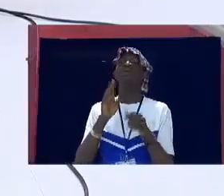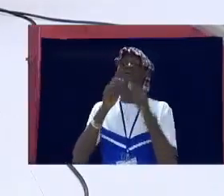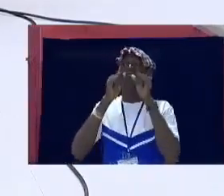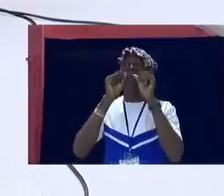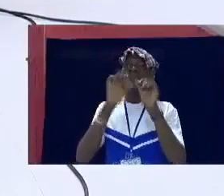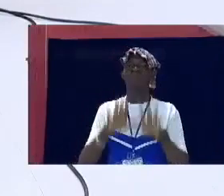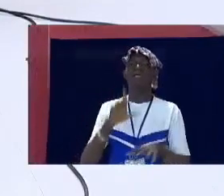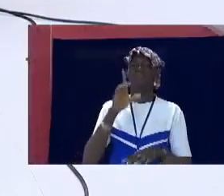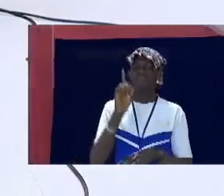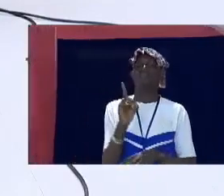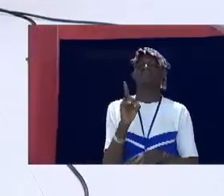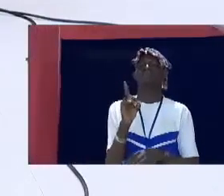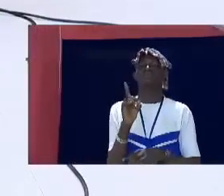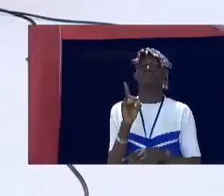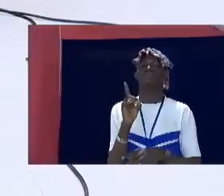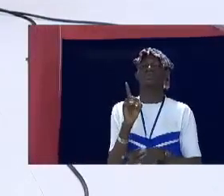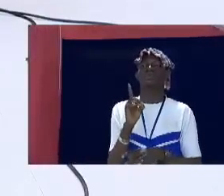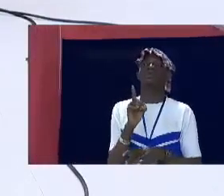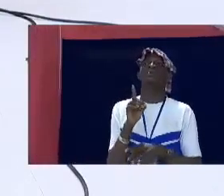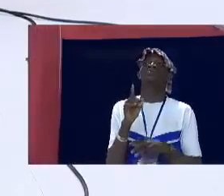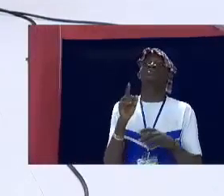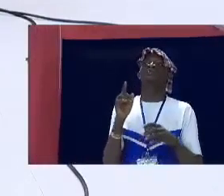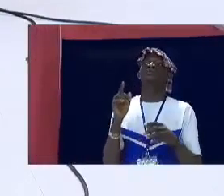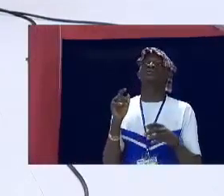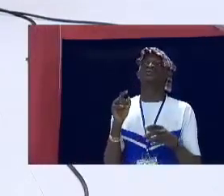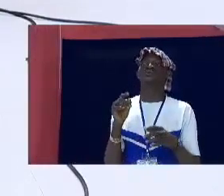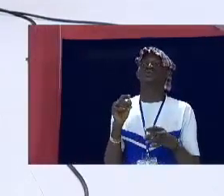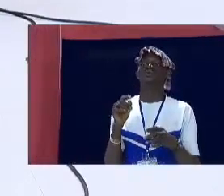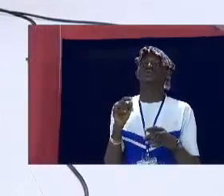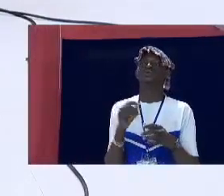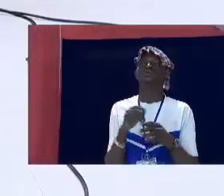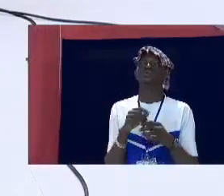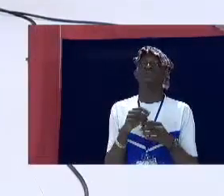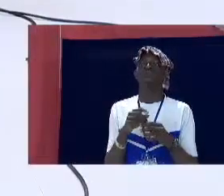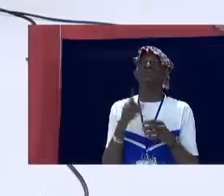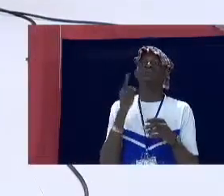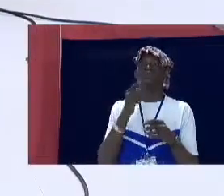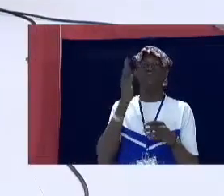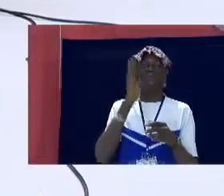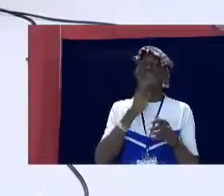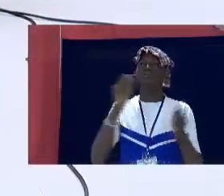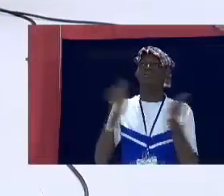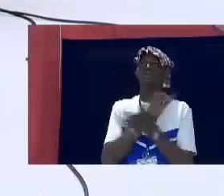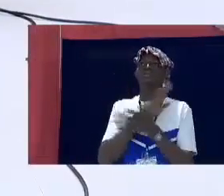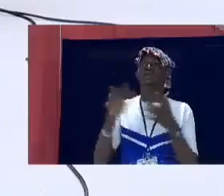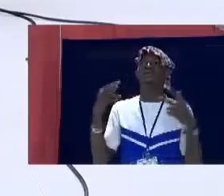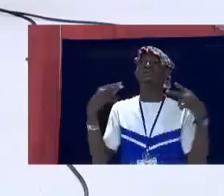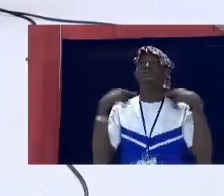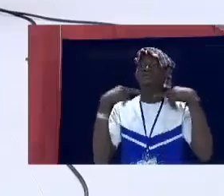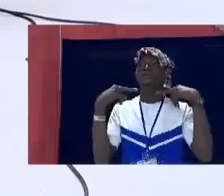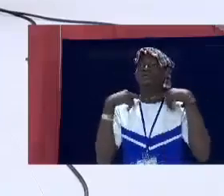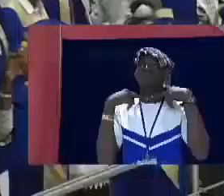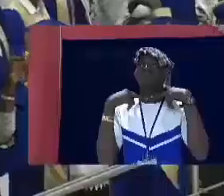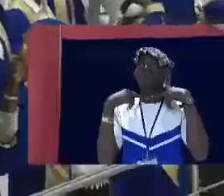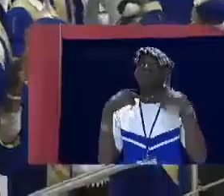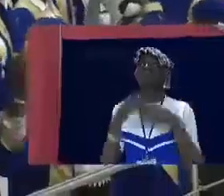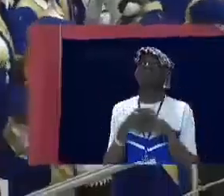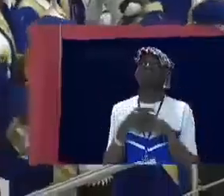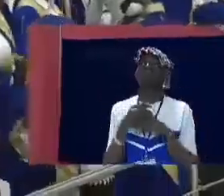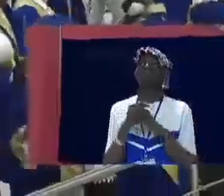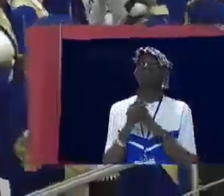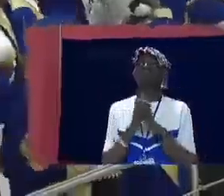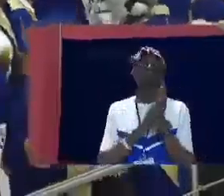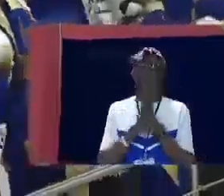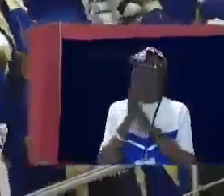je ibukun. Destroying yokes. Ti o si nfo awon ajaga to ja